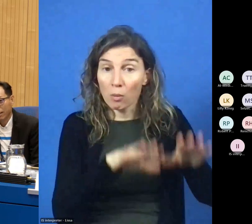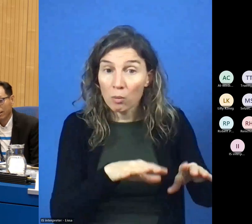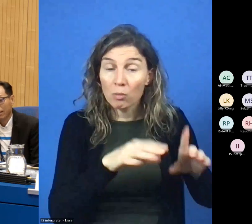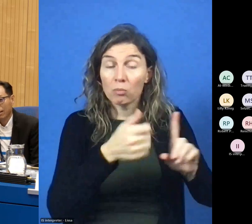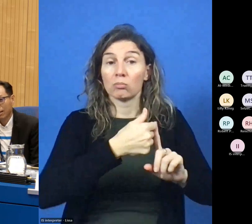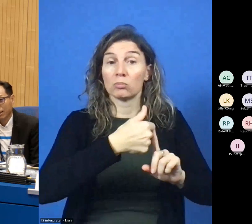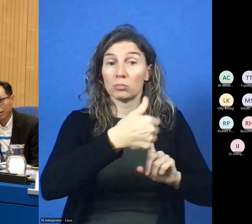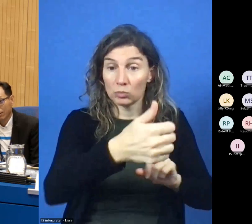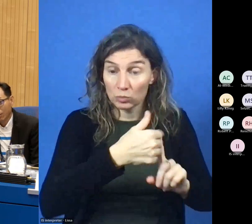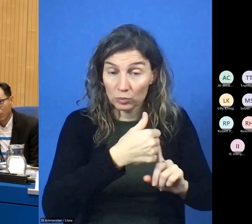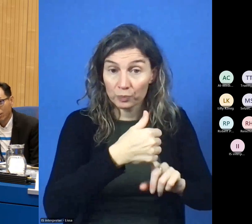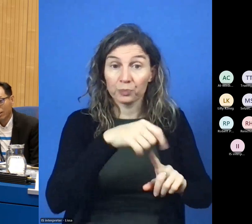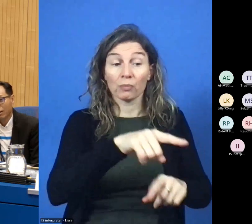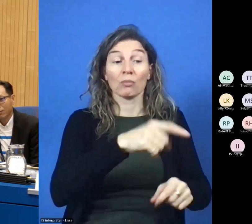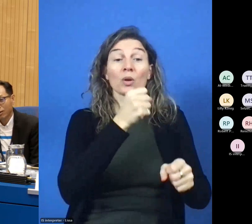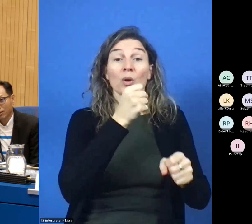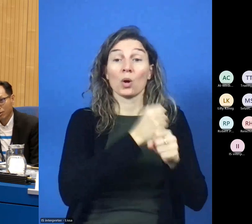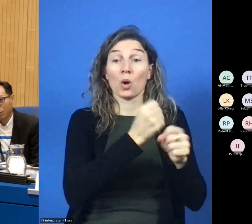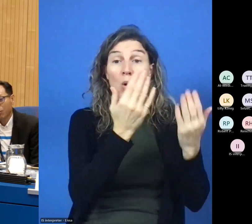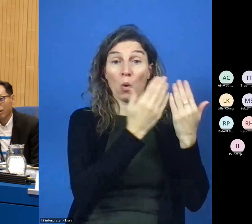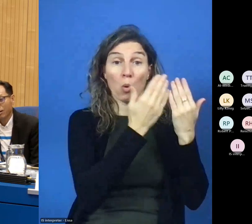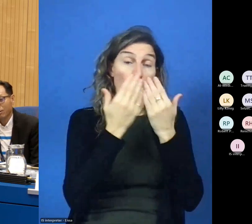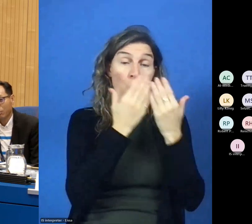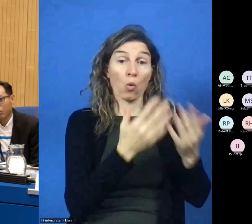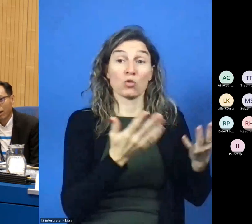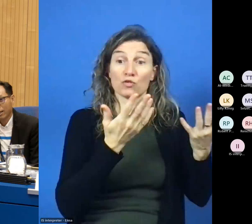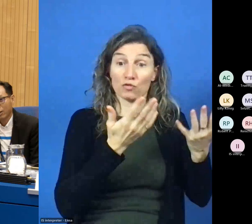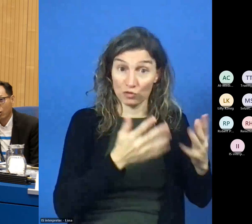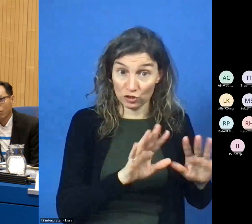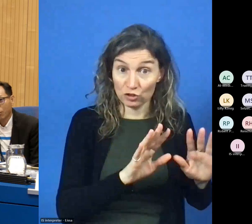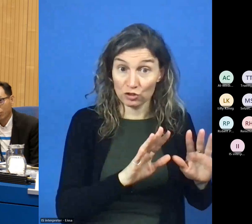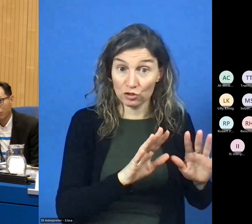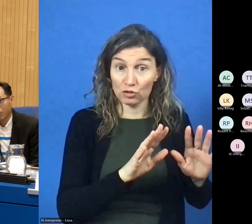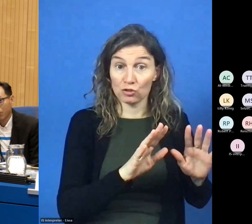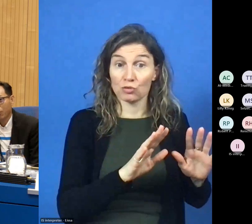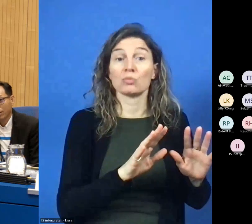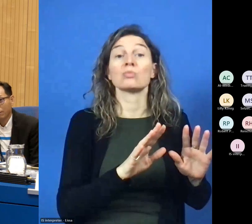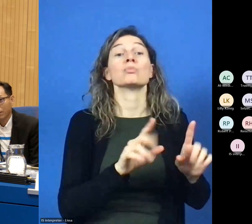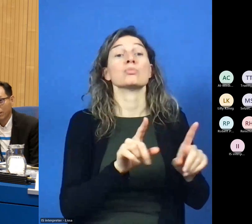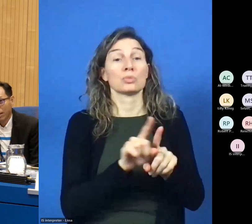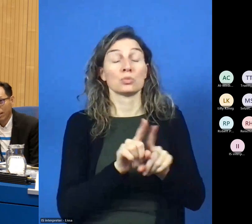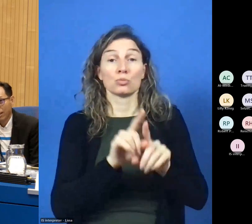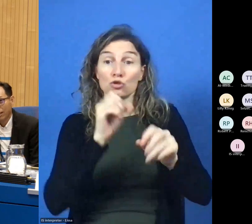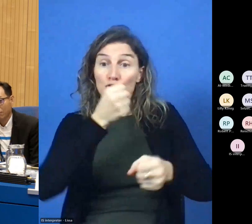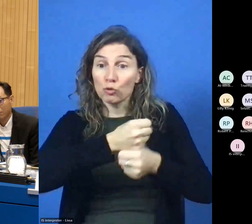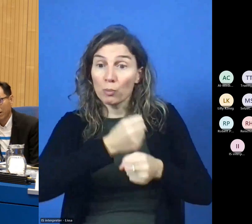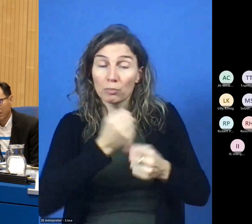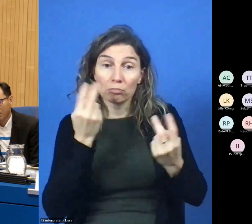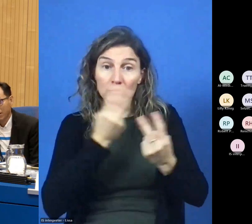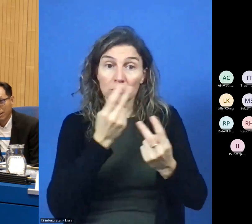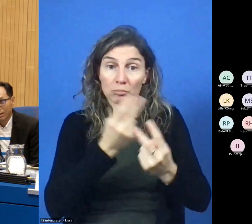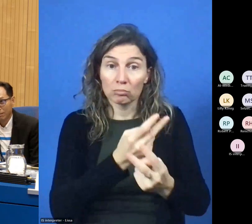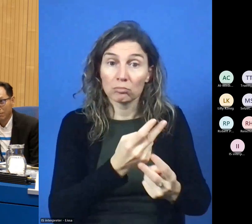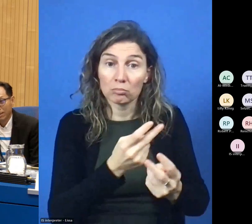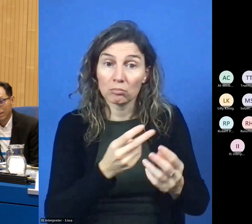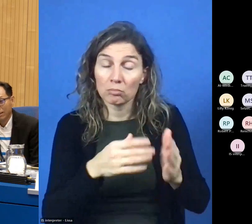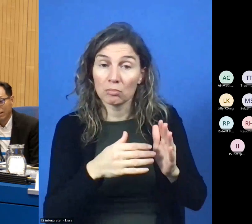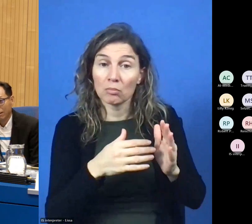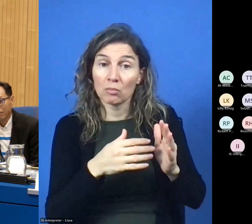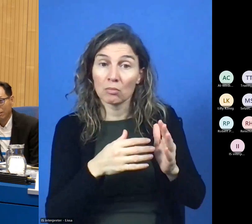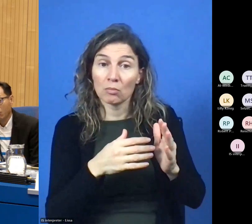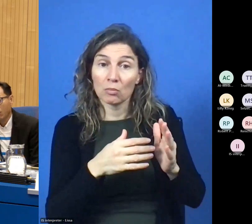complete the course, we also provide a job coach for them as well by placing them